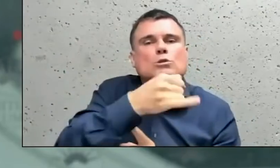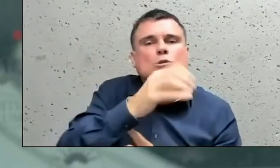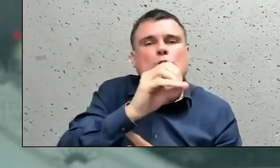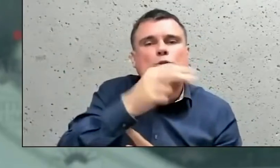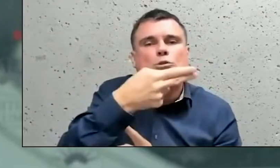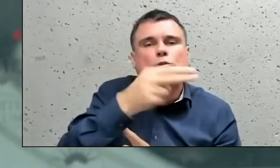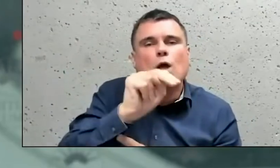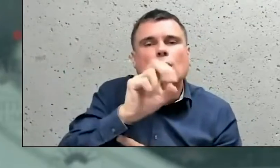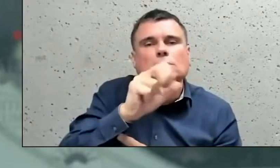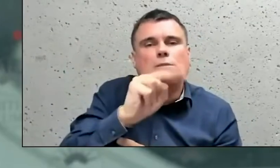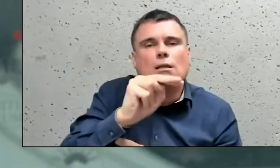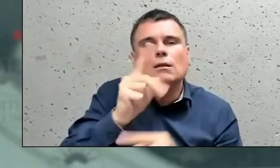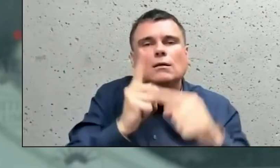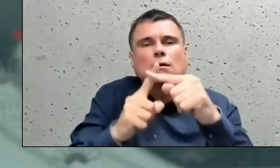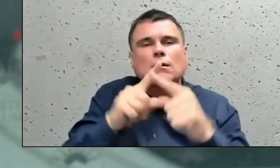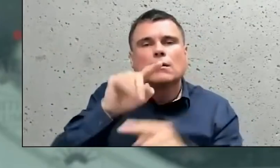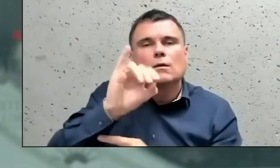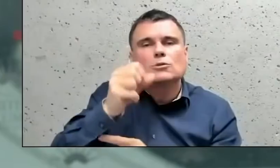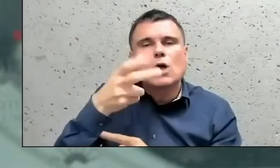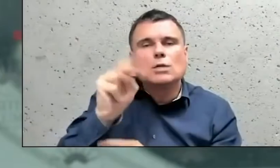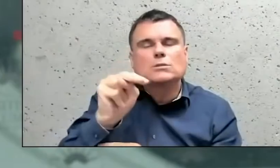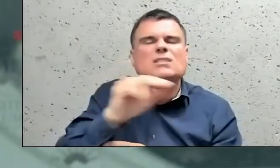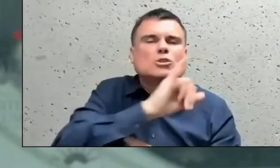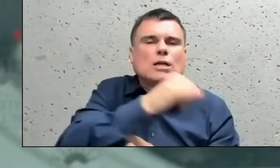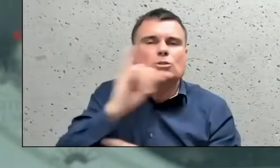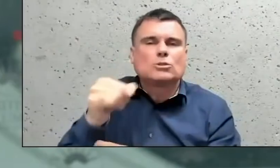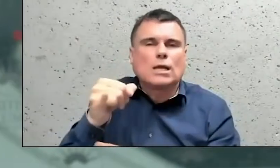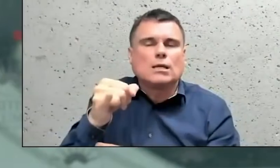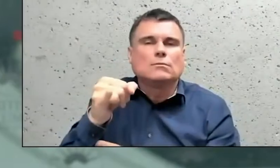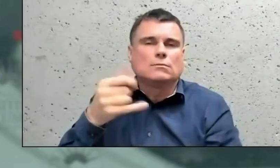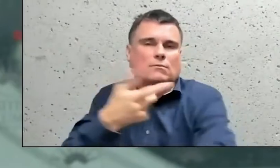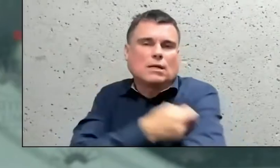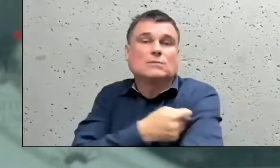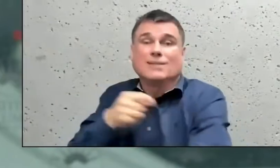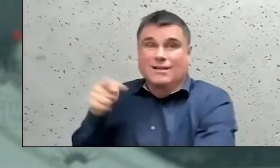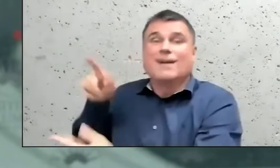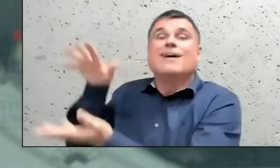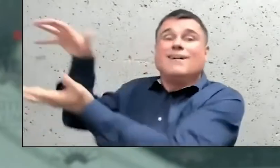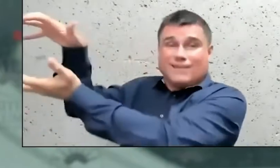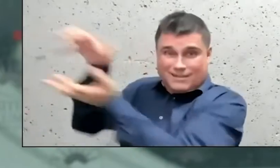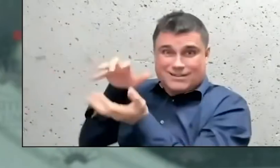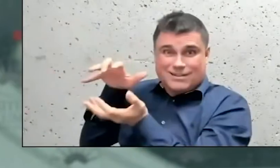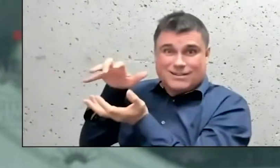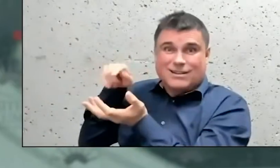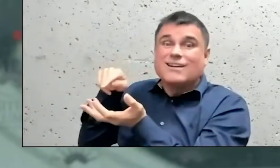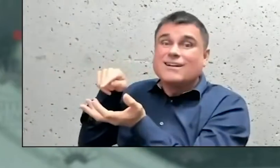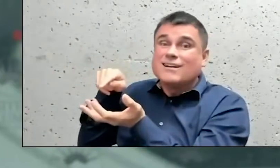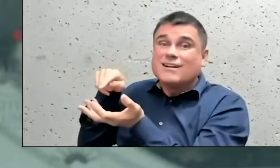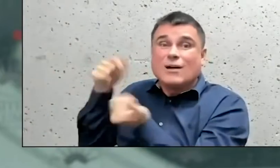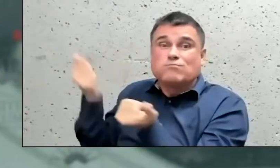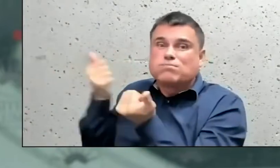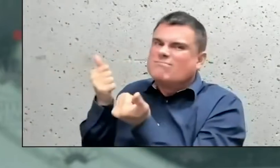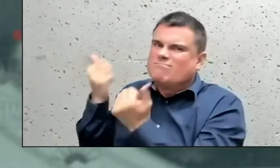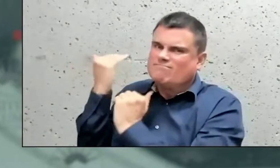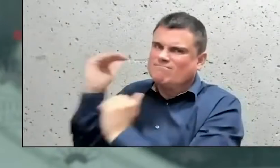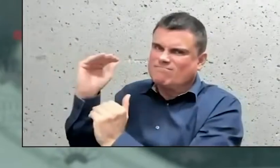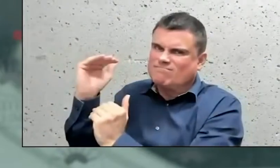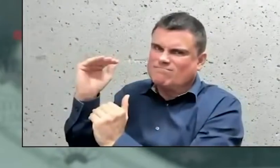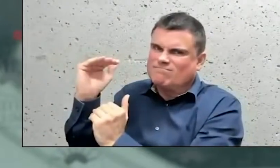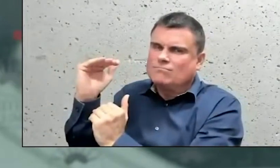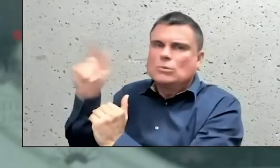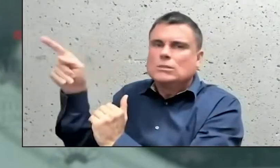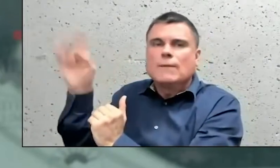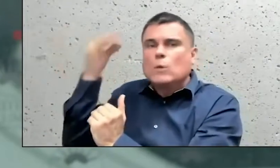have not received it yet, but we're expecting to receive some here, a limited amount here in British Columbia, hopefully by early